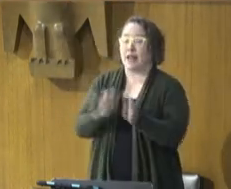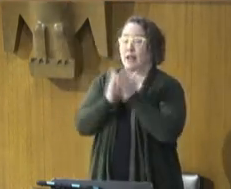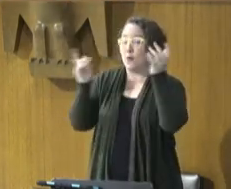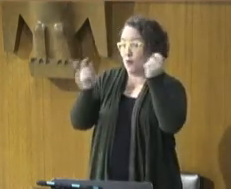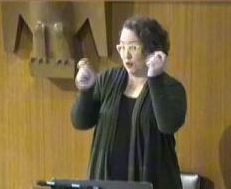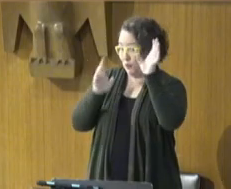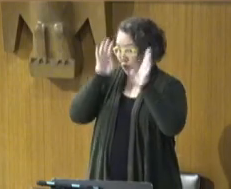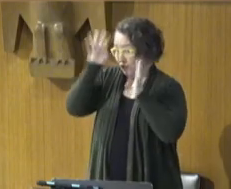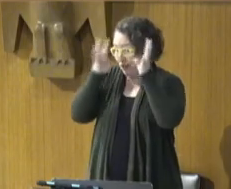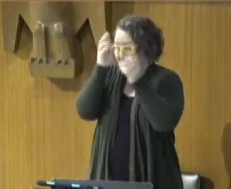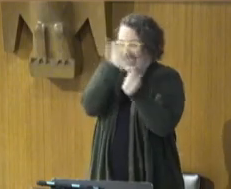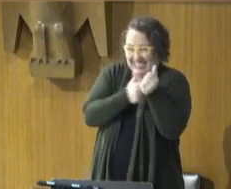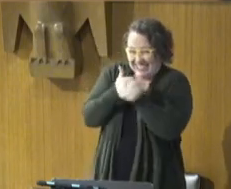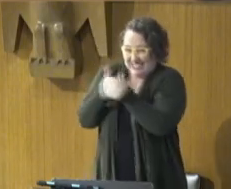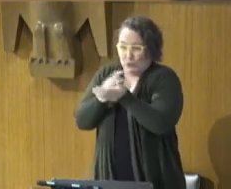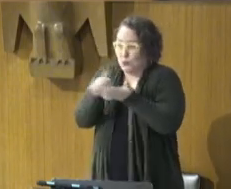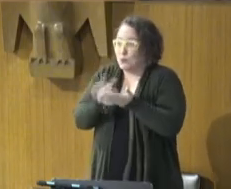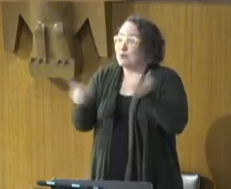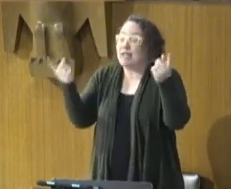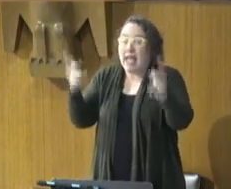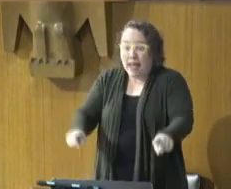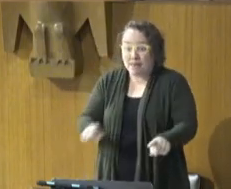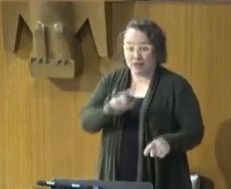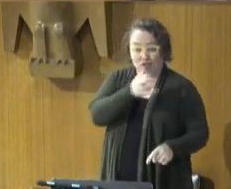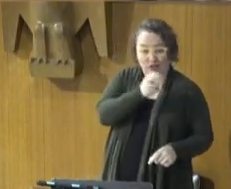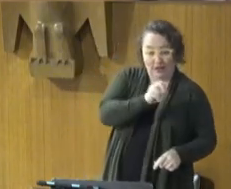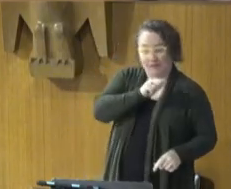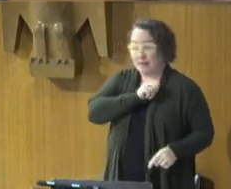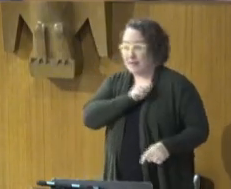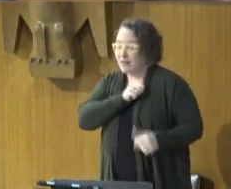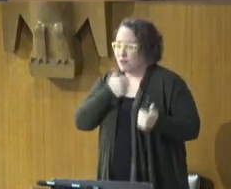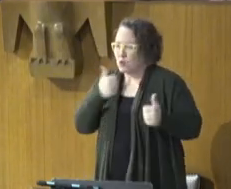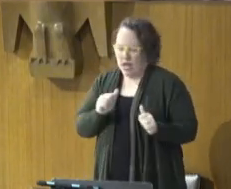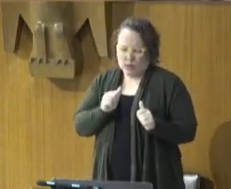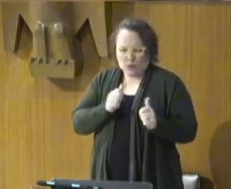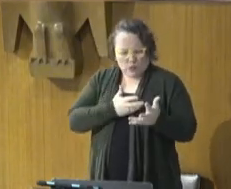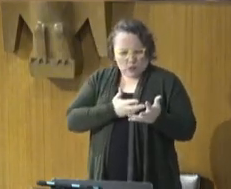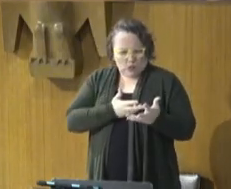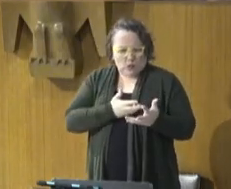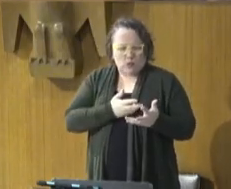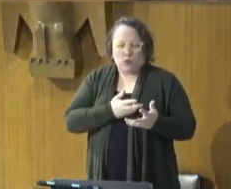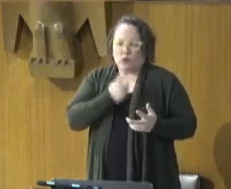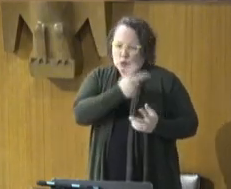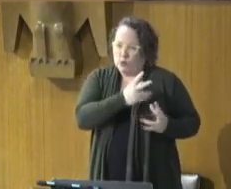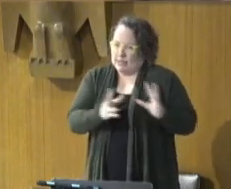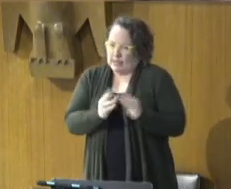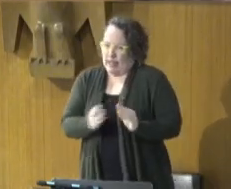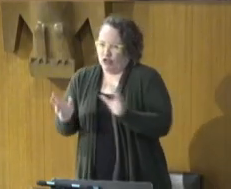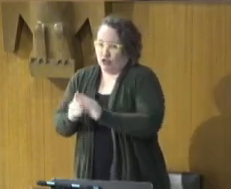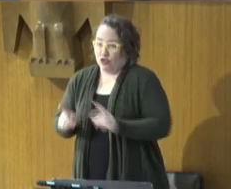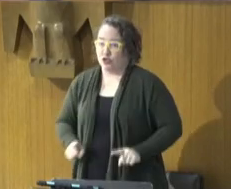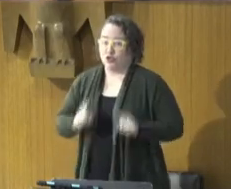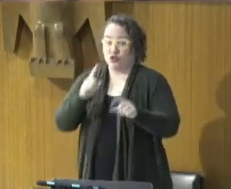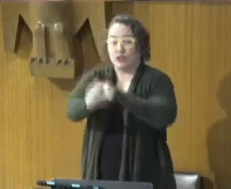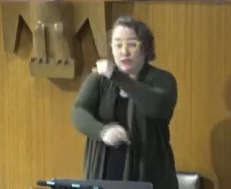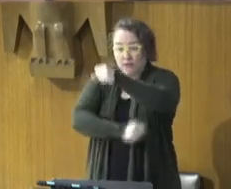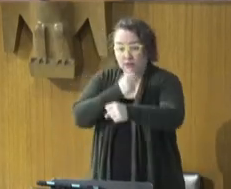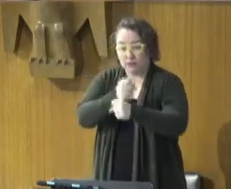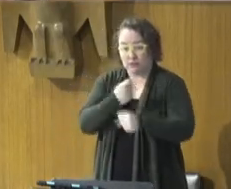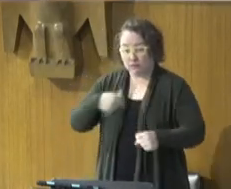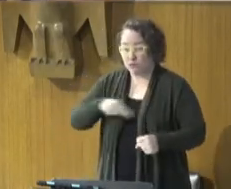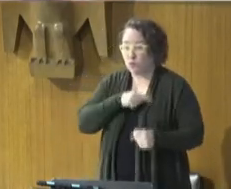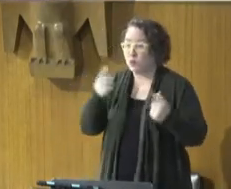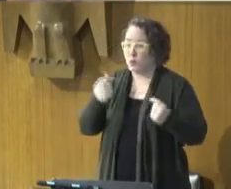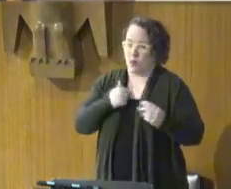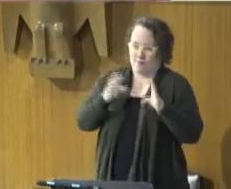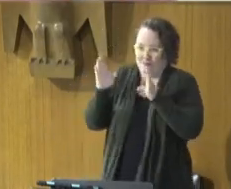created each week. Usually, Pastor Jen and I will try to carve out two sessions over the course of the year where we will do